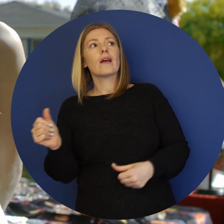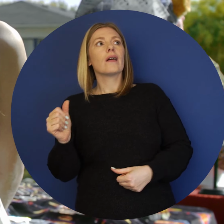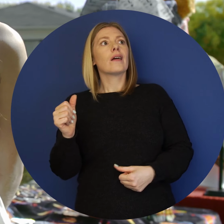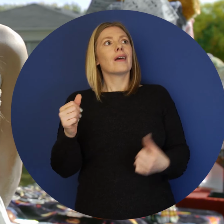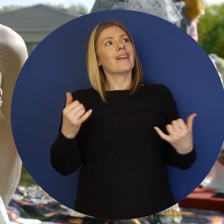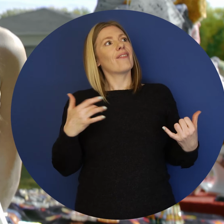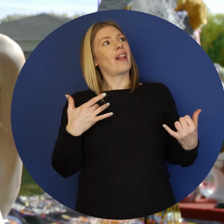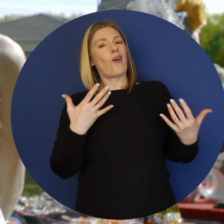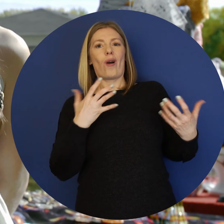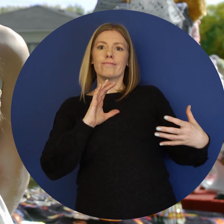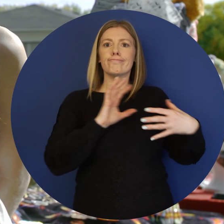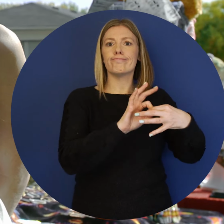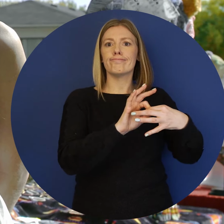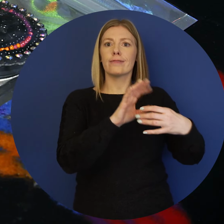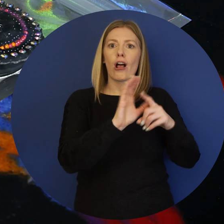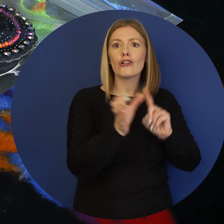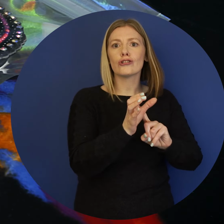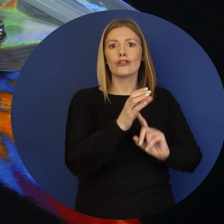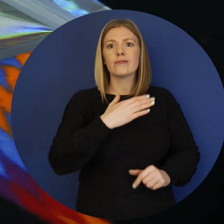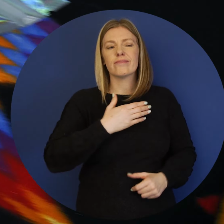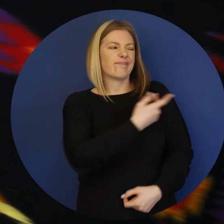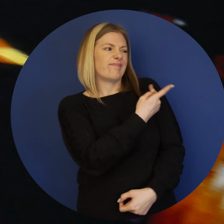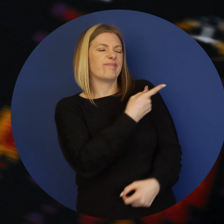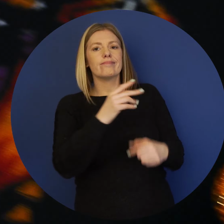I found that this was something that brought me closer to it.